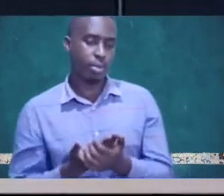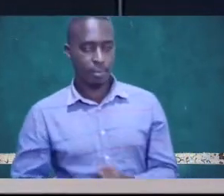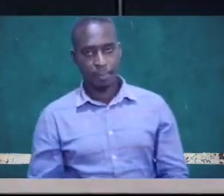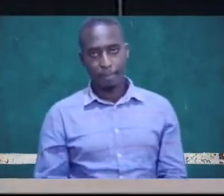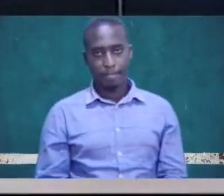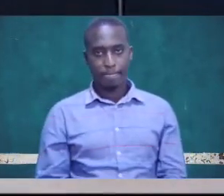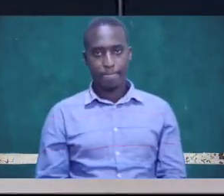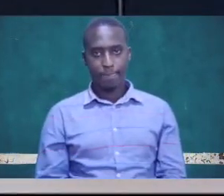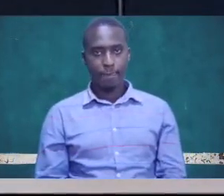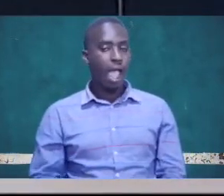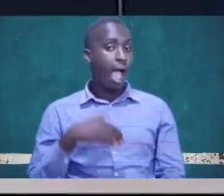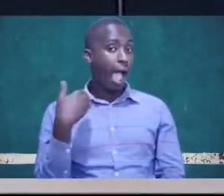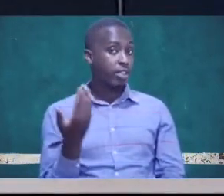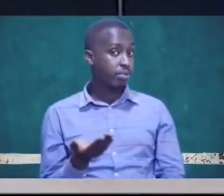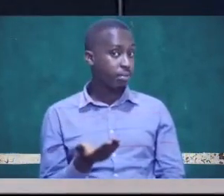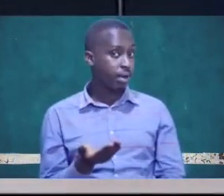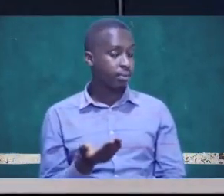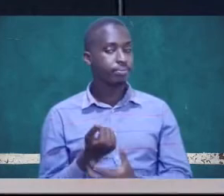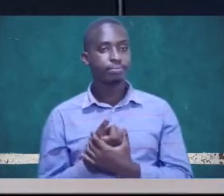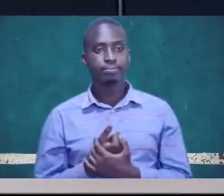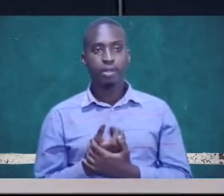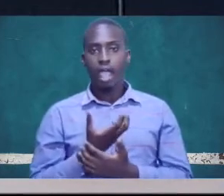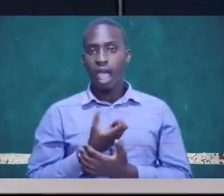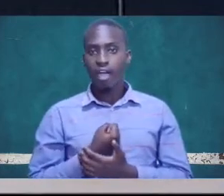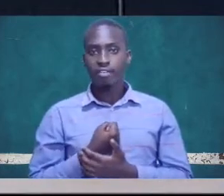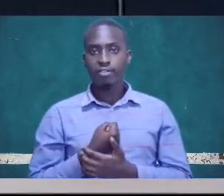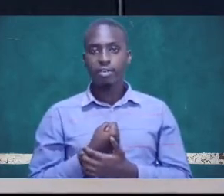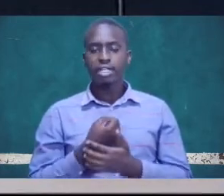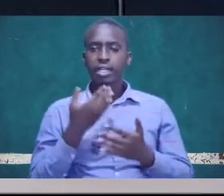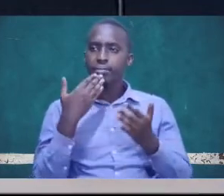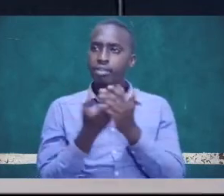Okay? So then let's have the advantages and